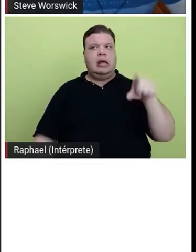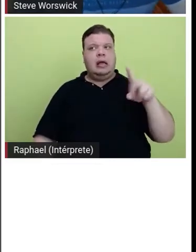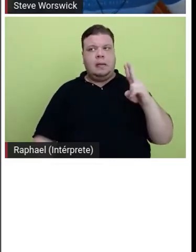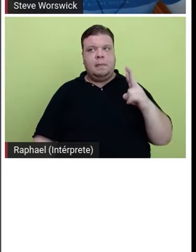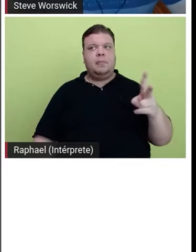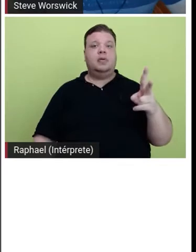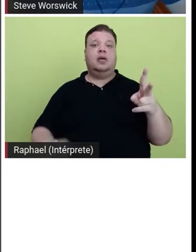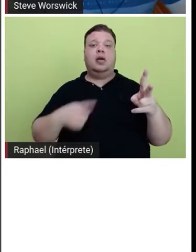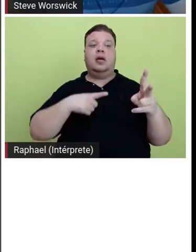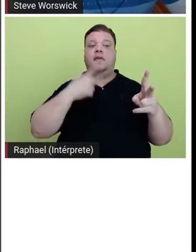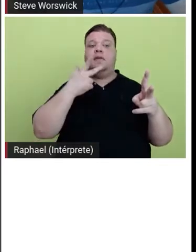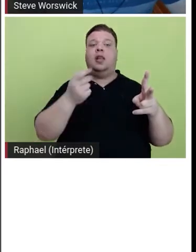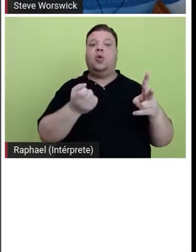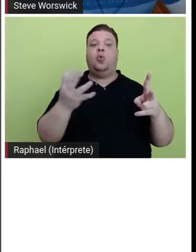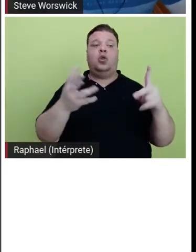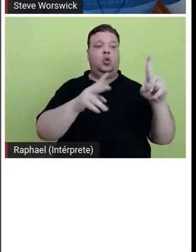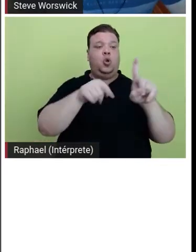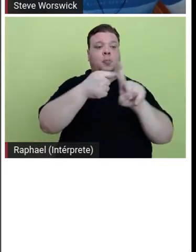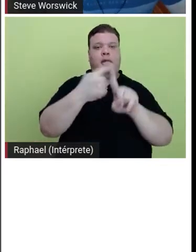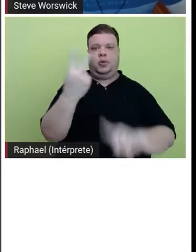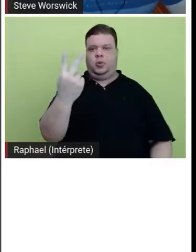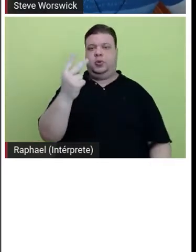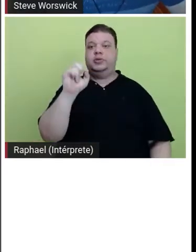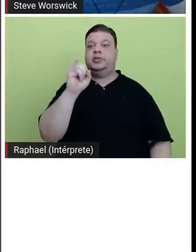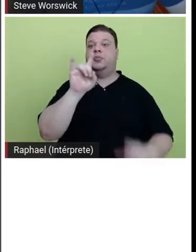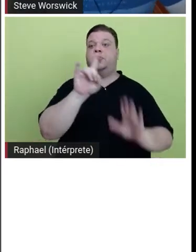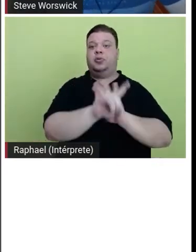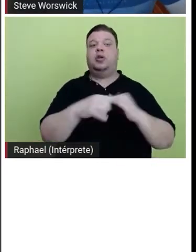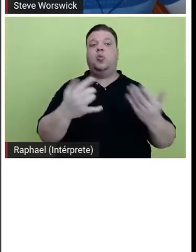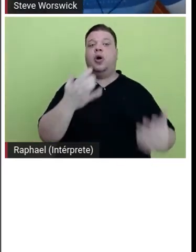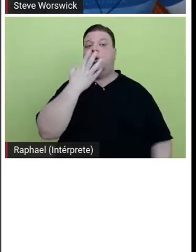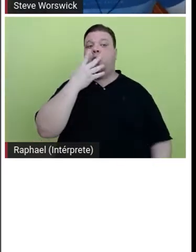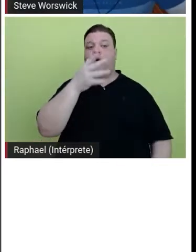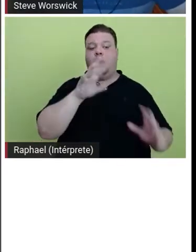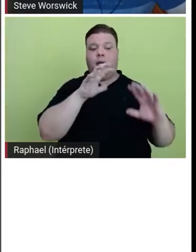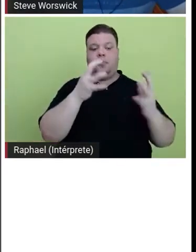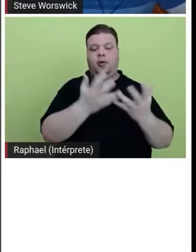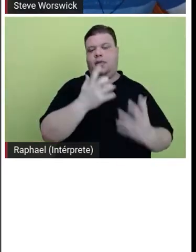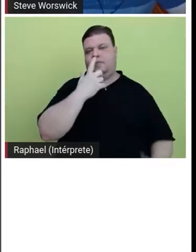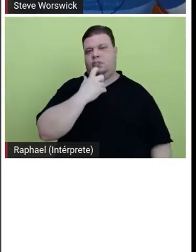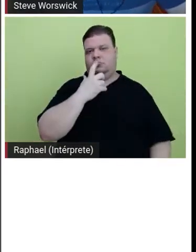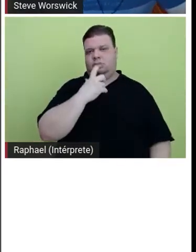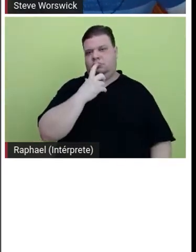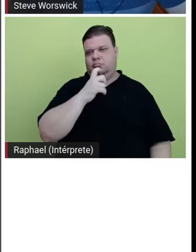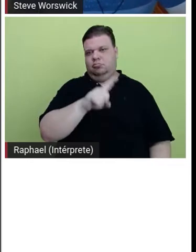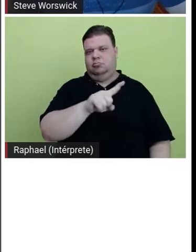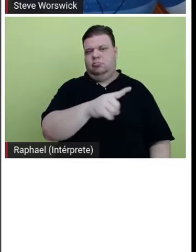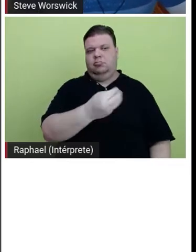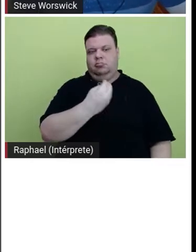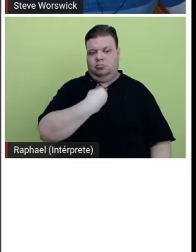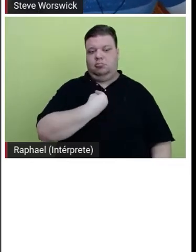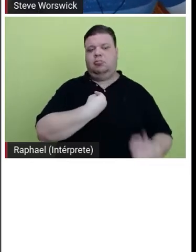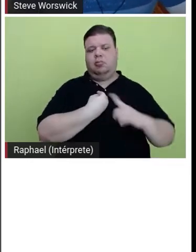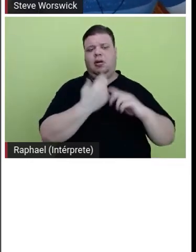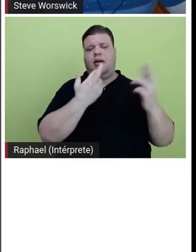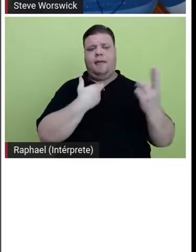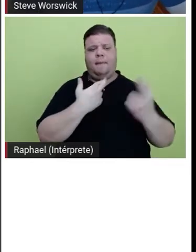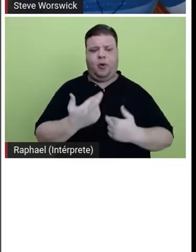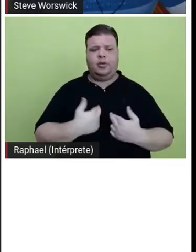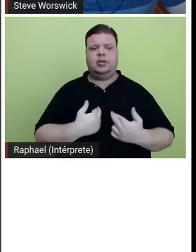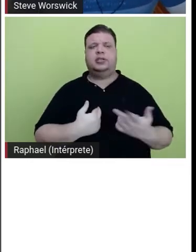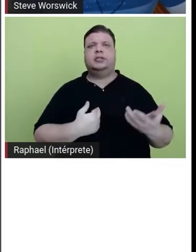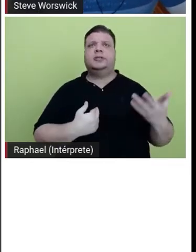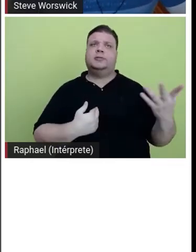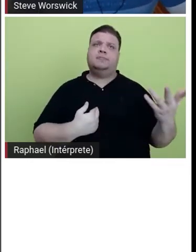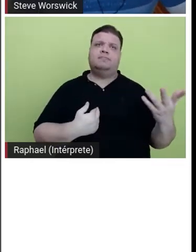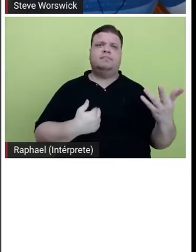like the joke bots. The humour lies in the fact that the jokes are just so surreal and just don't make any